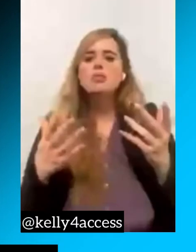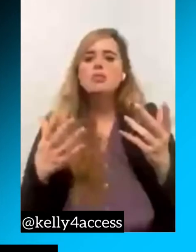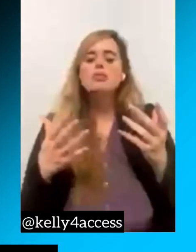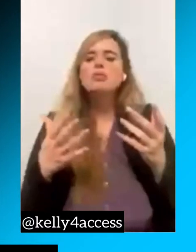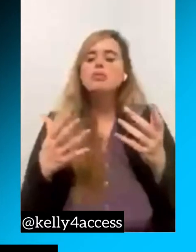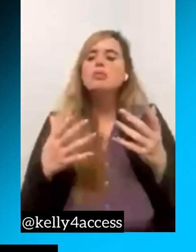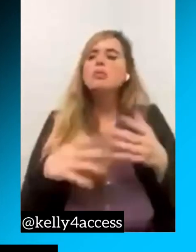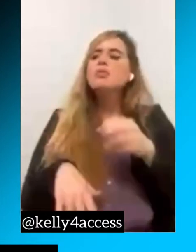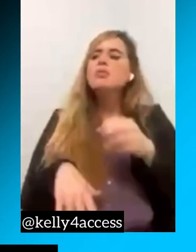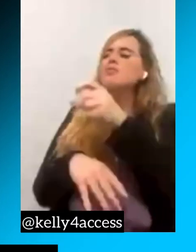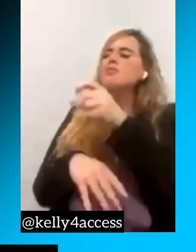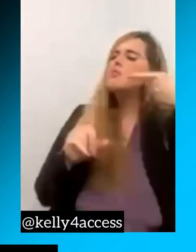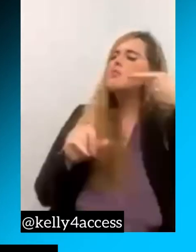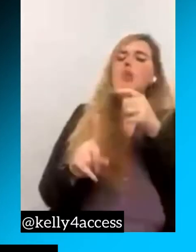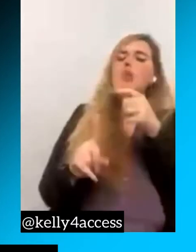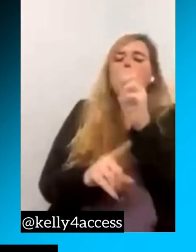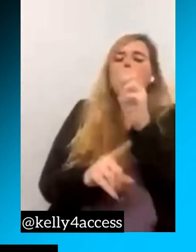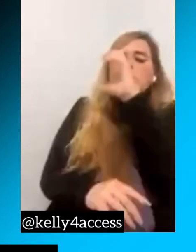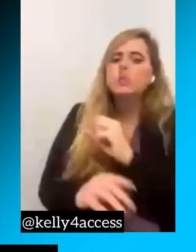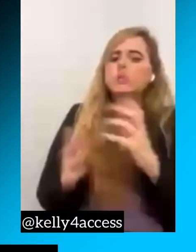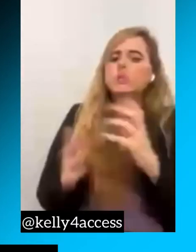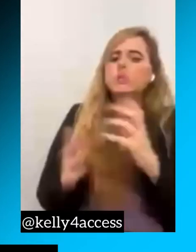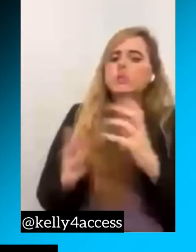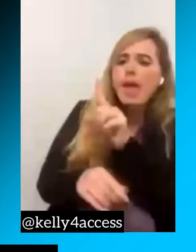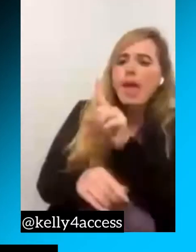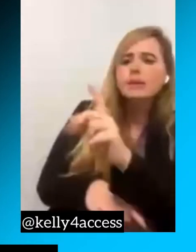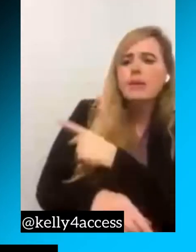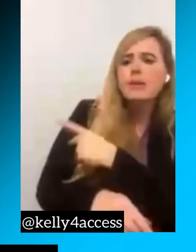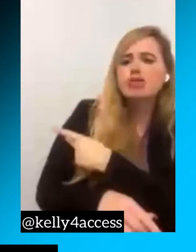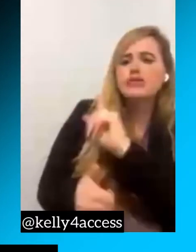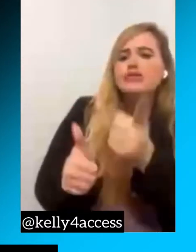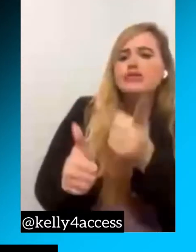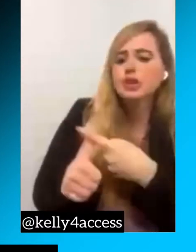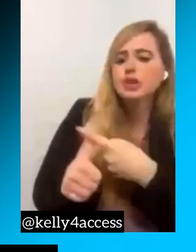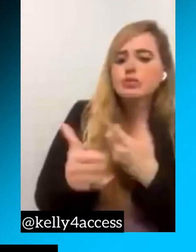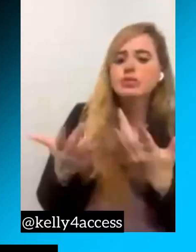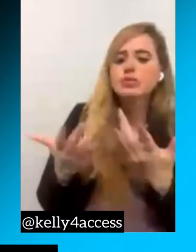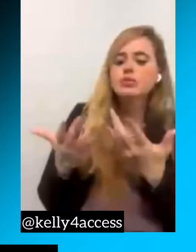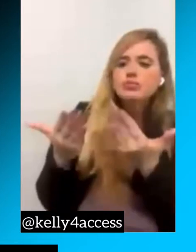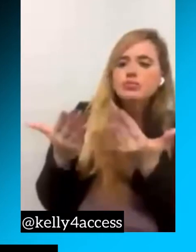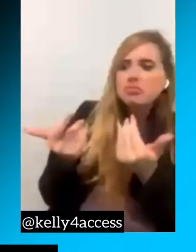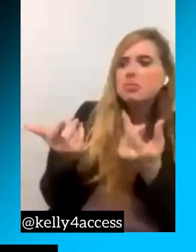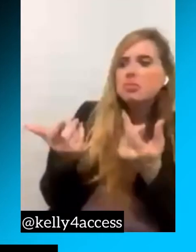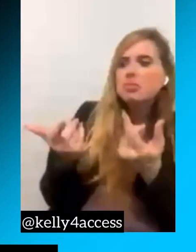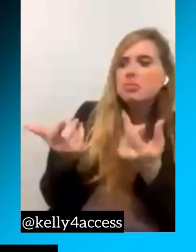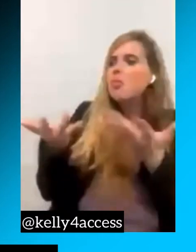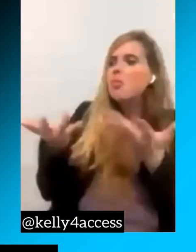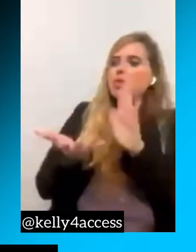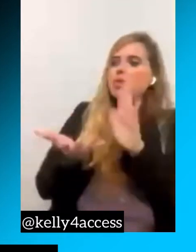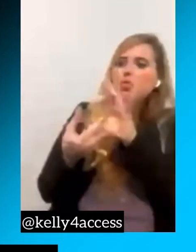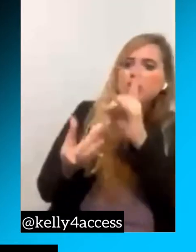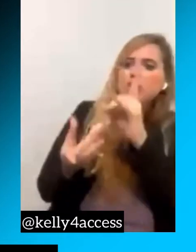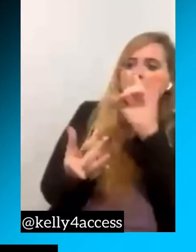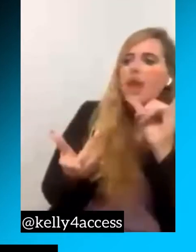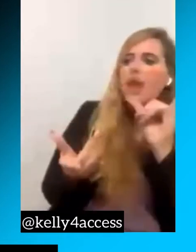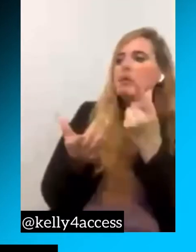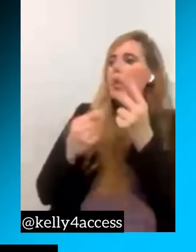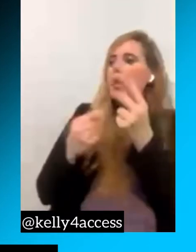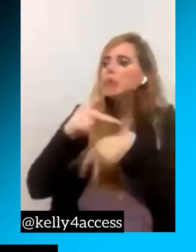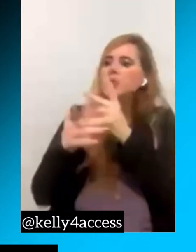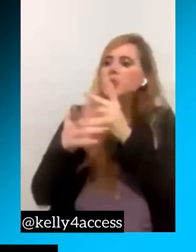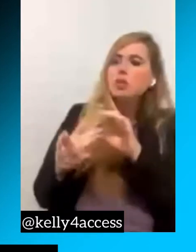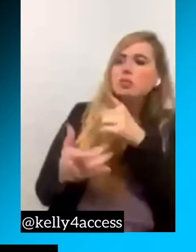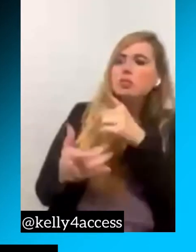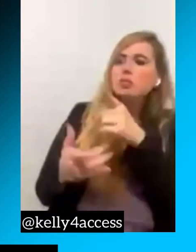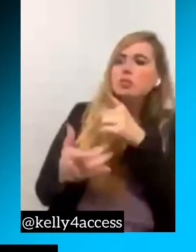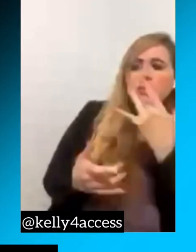any assumptions and asking the patient or client what it is, what does your relationship look like, what pronouns do you